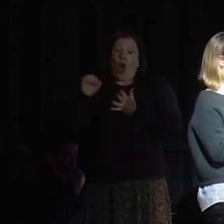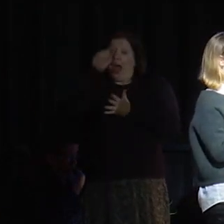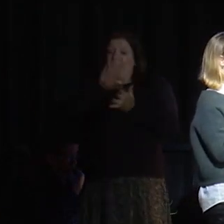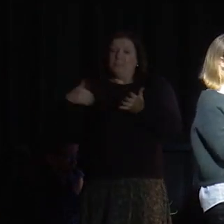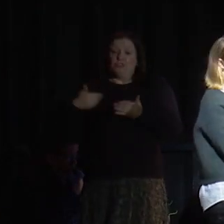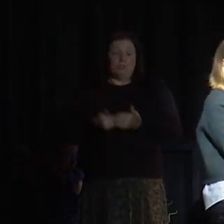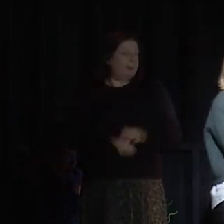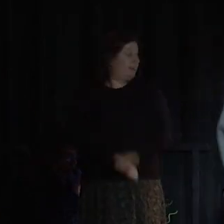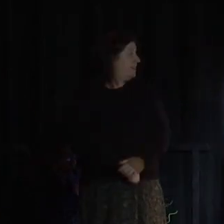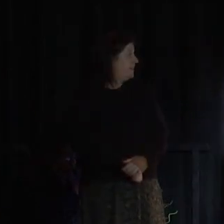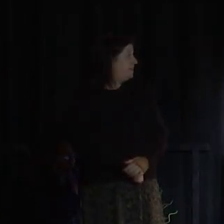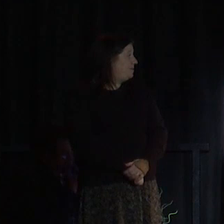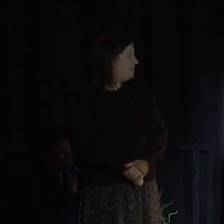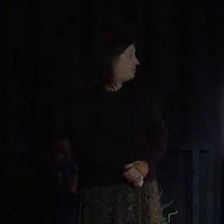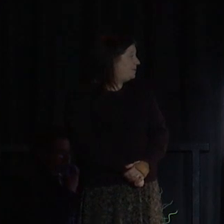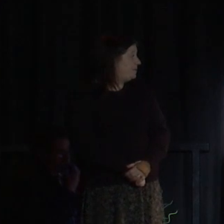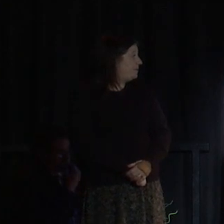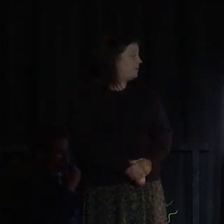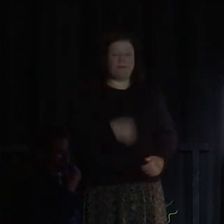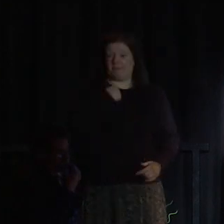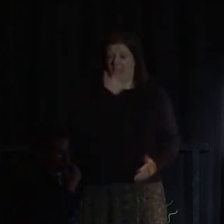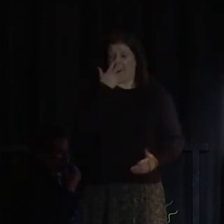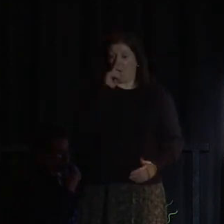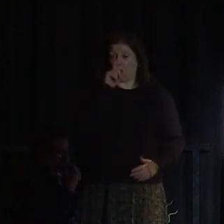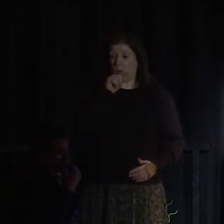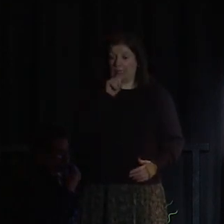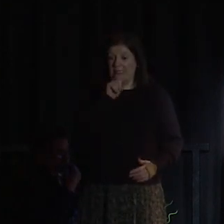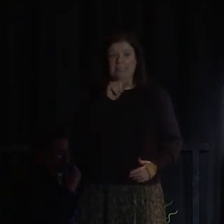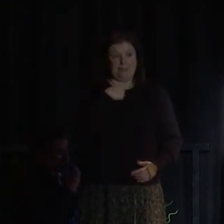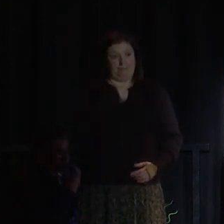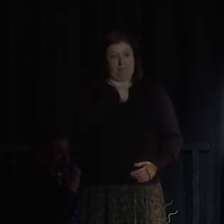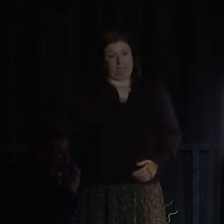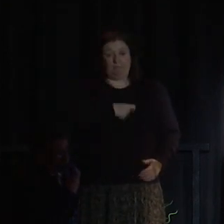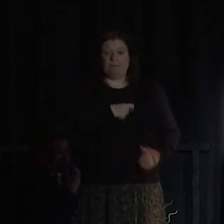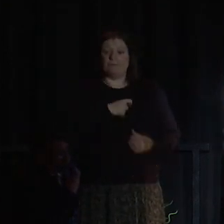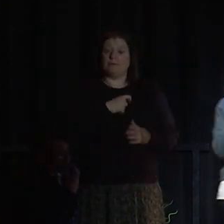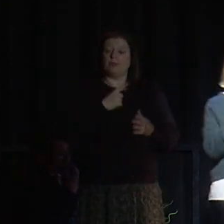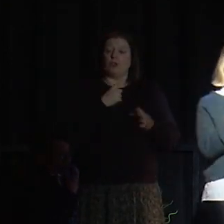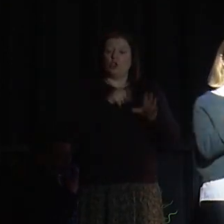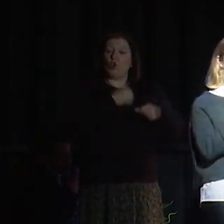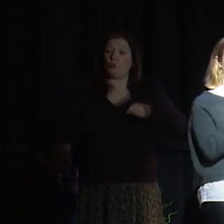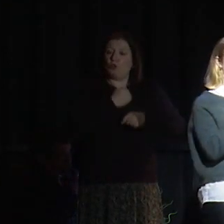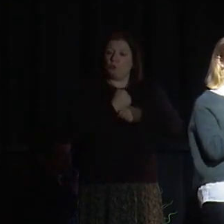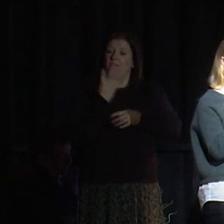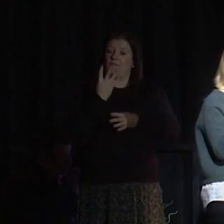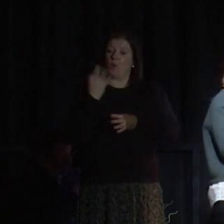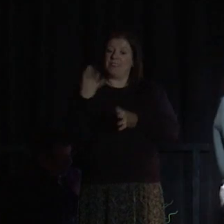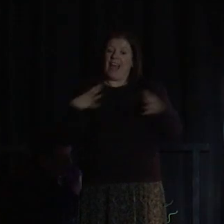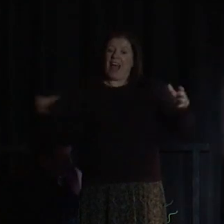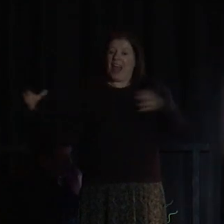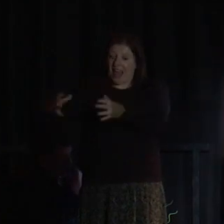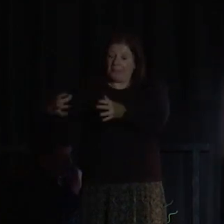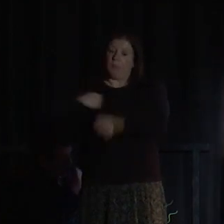experience with us. Yes, thank you. So I'm 20 years old, and like Natalie says, I'm one of the 48 young producers, and I'm from Dewsbury in